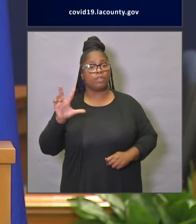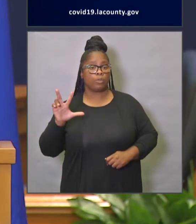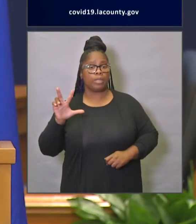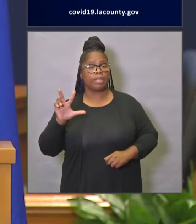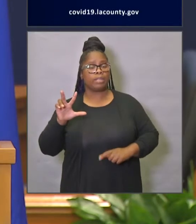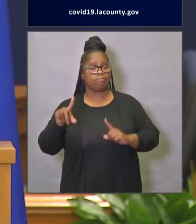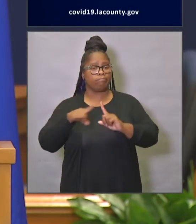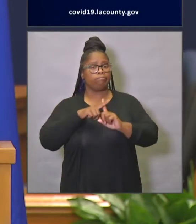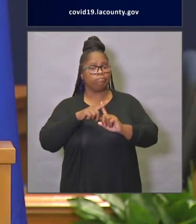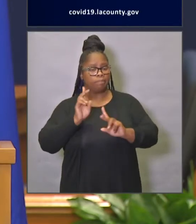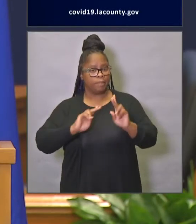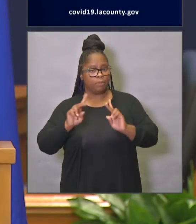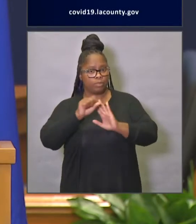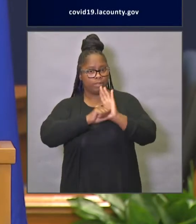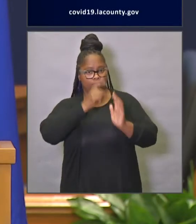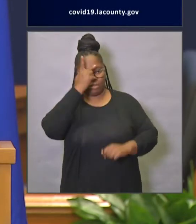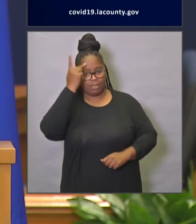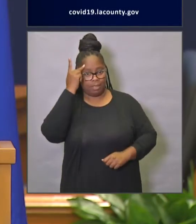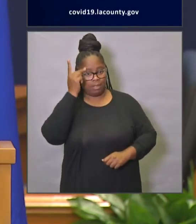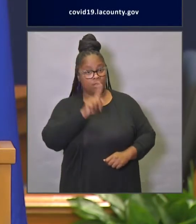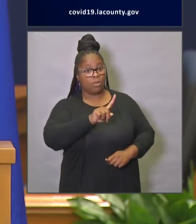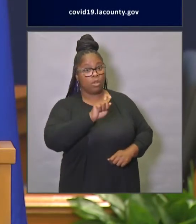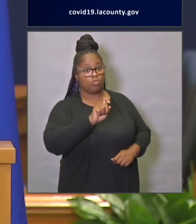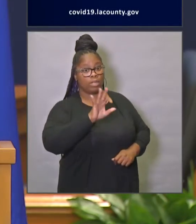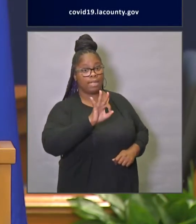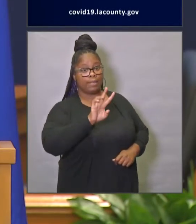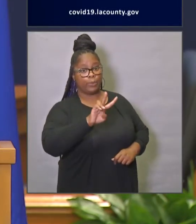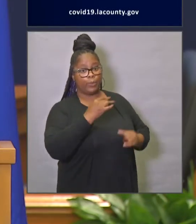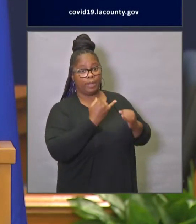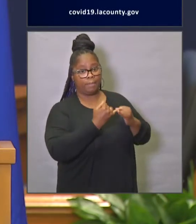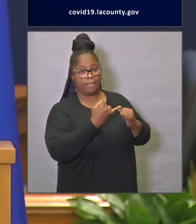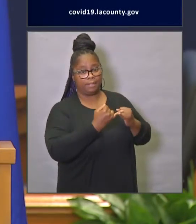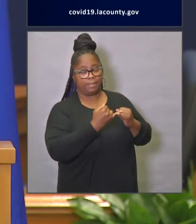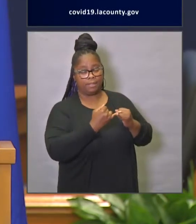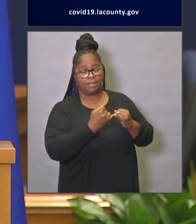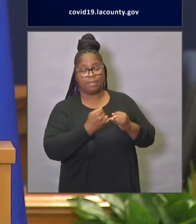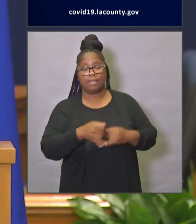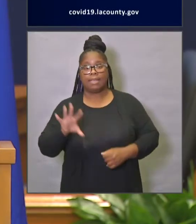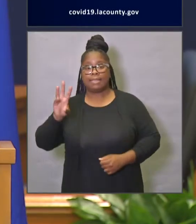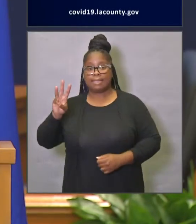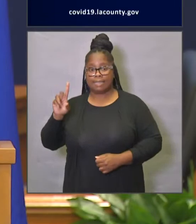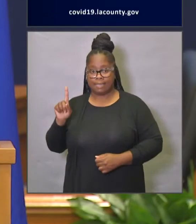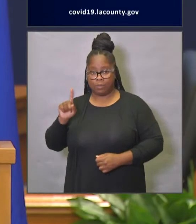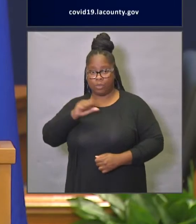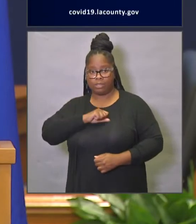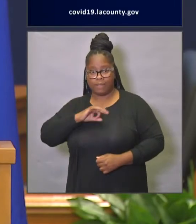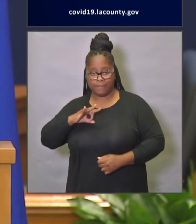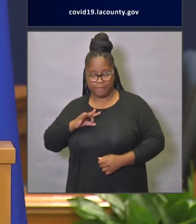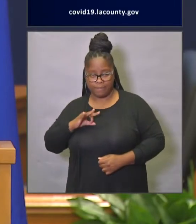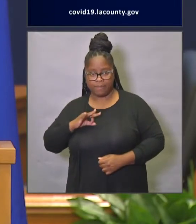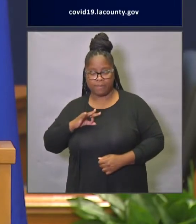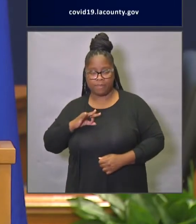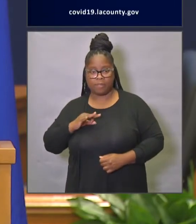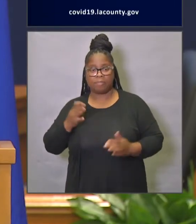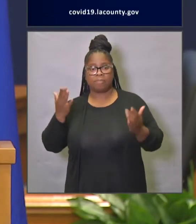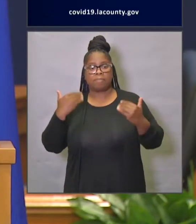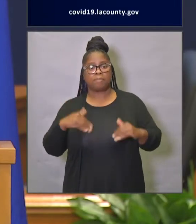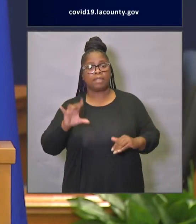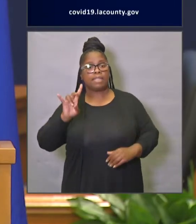state prison, 192 among people who are incarcerated, and 61 among staff. And there